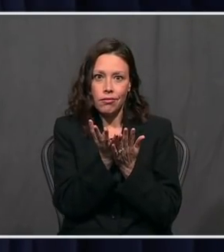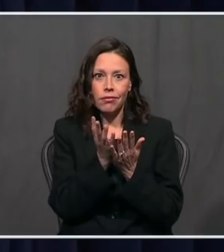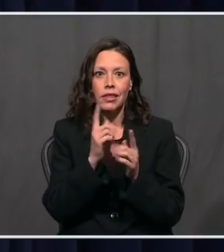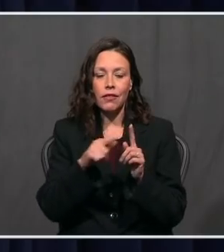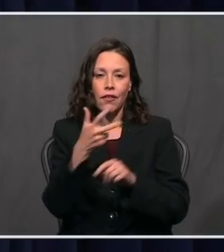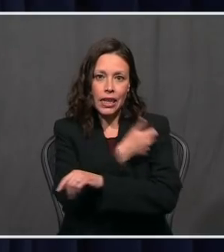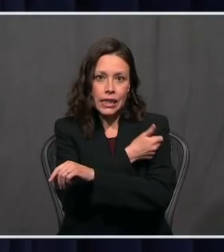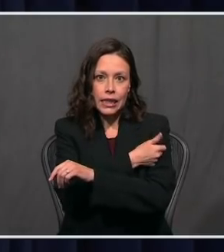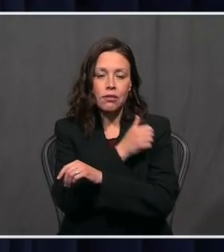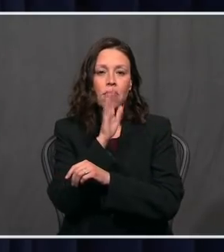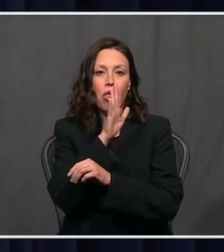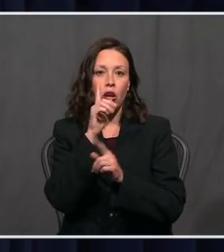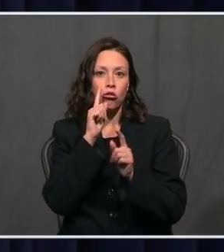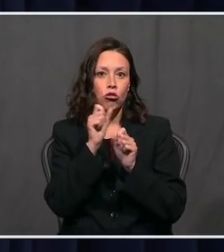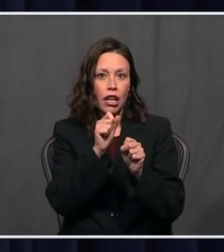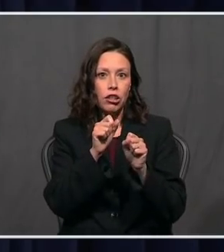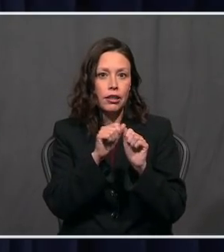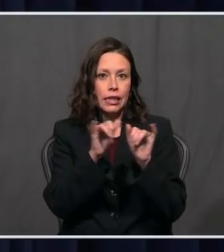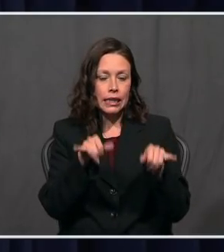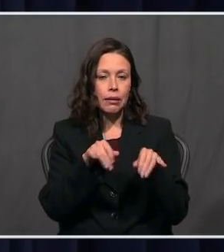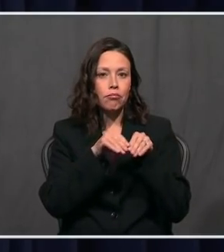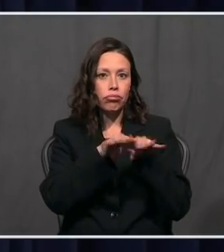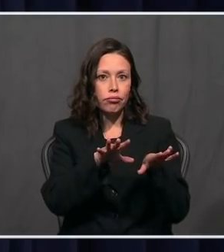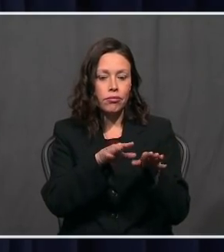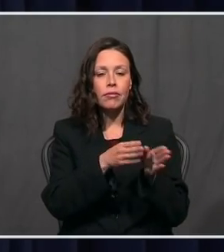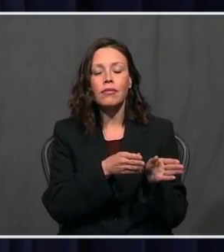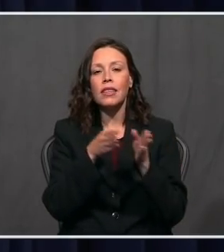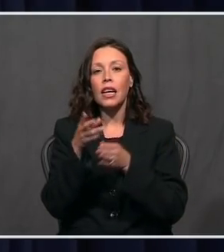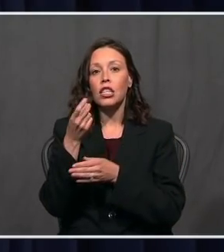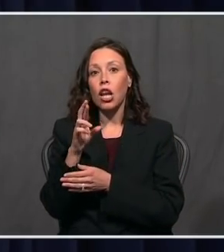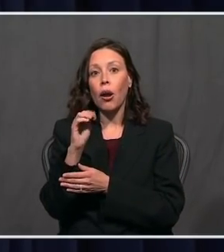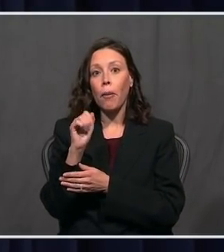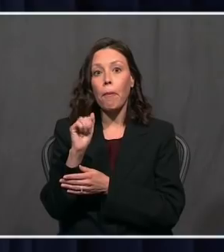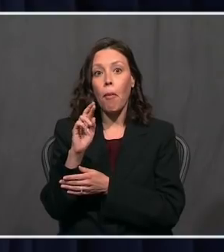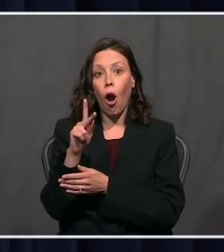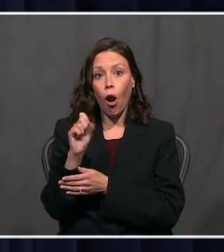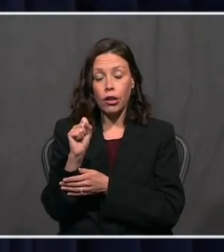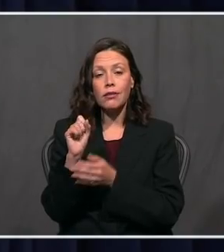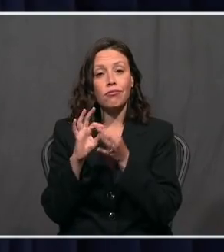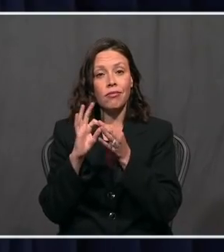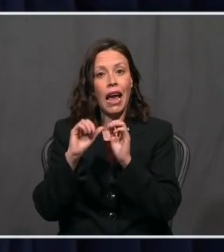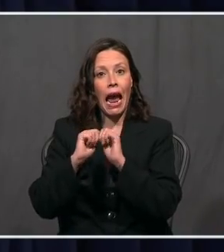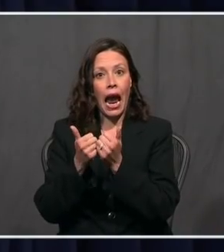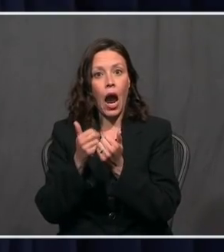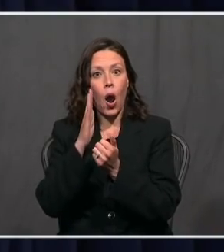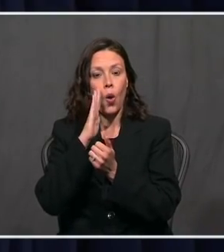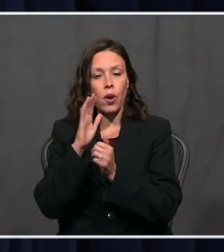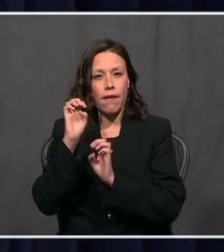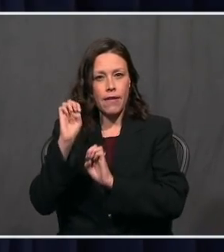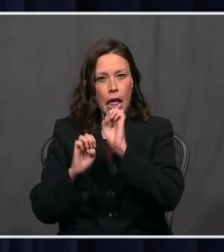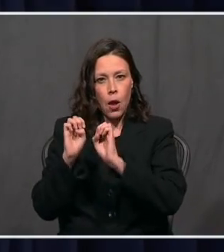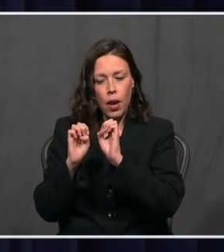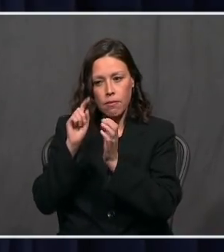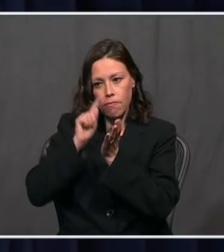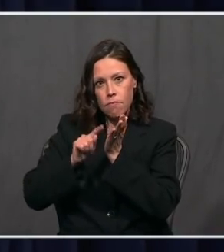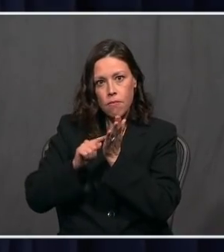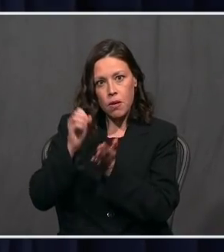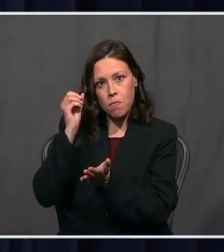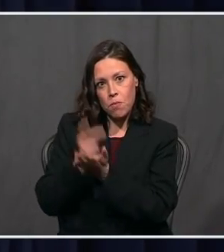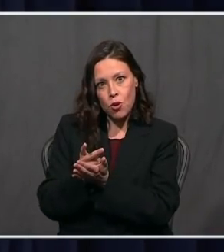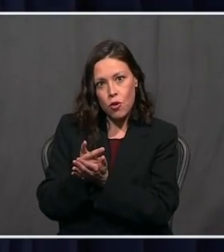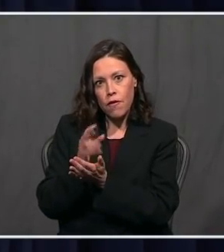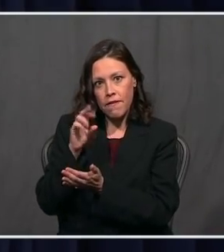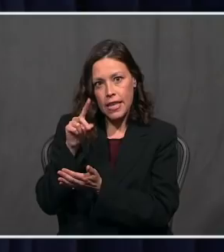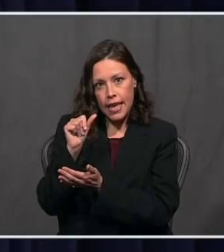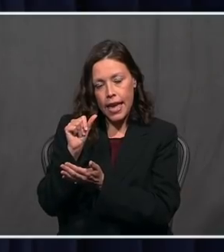strategies at the highest level. Then we had Dr. Marks talk about how those vaccines will be evaluated and approved. And what you just heard